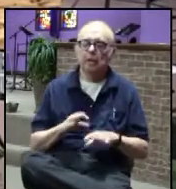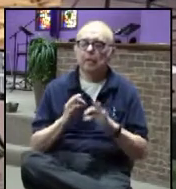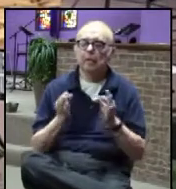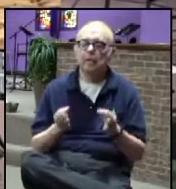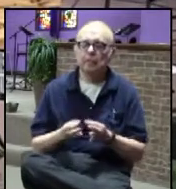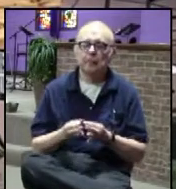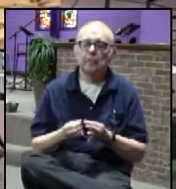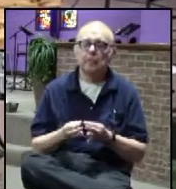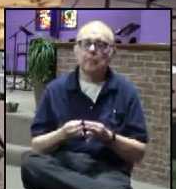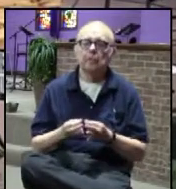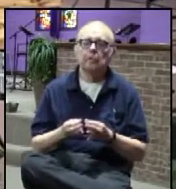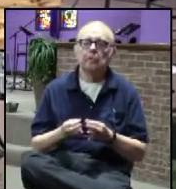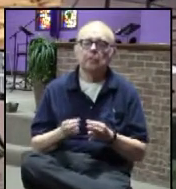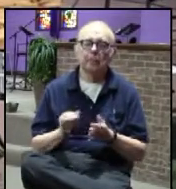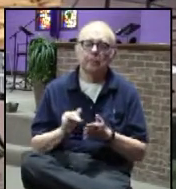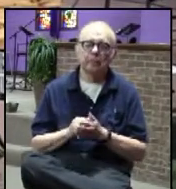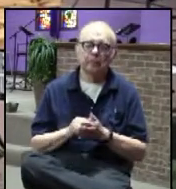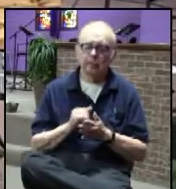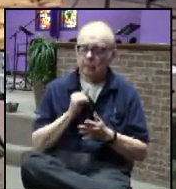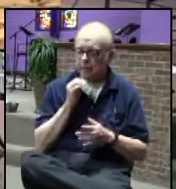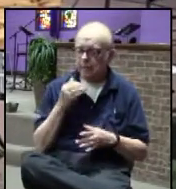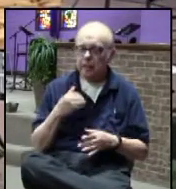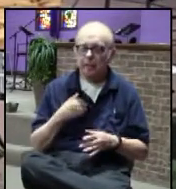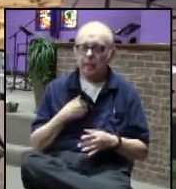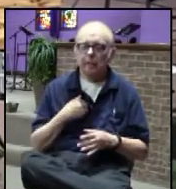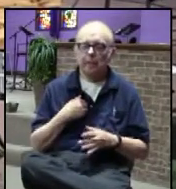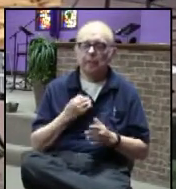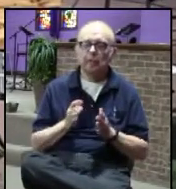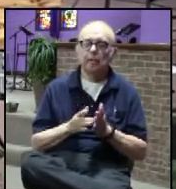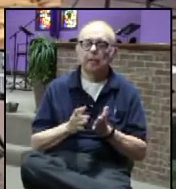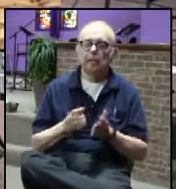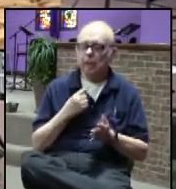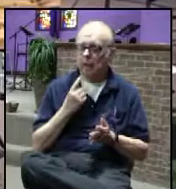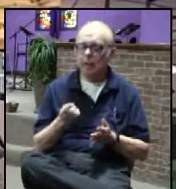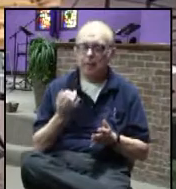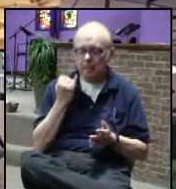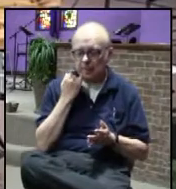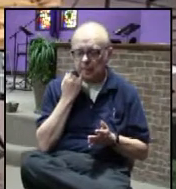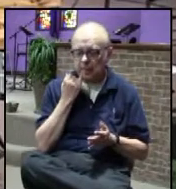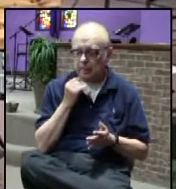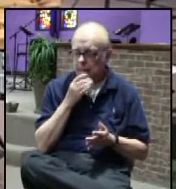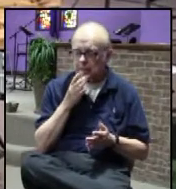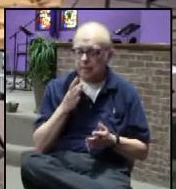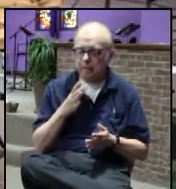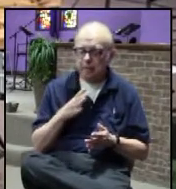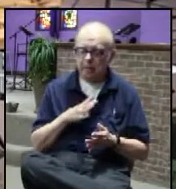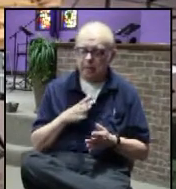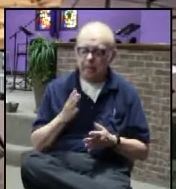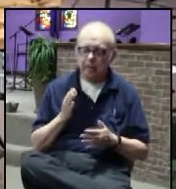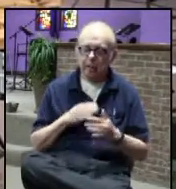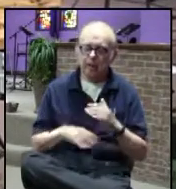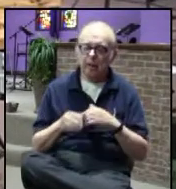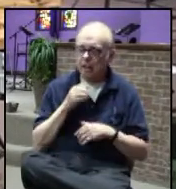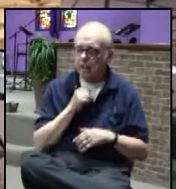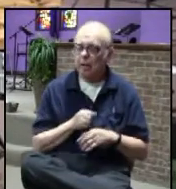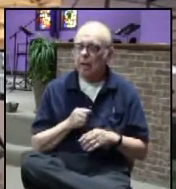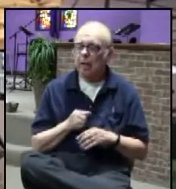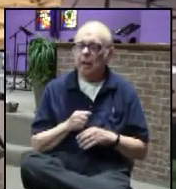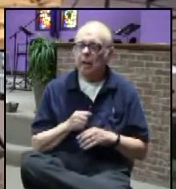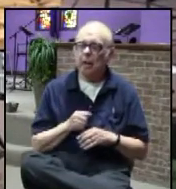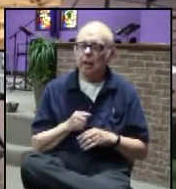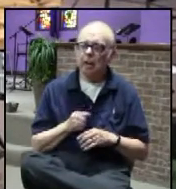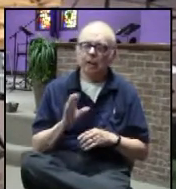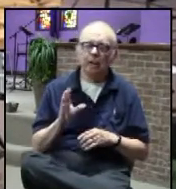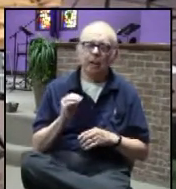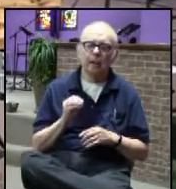family that did not have, because the Bible says if you were a woman under the age